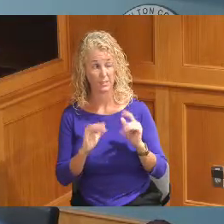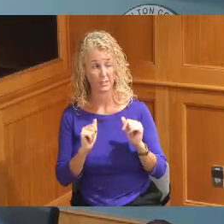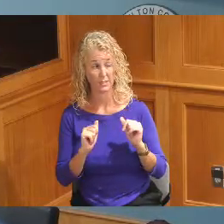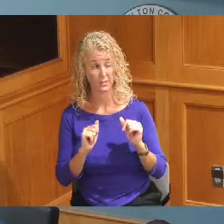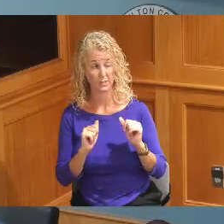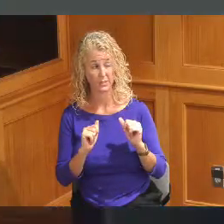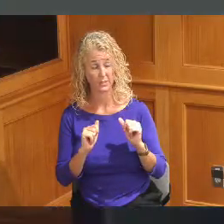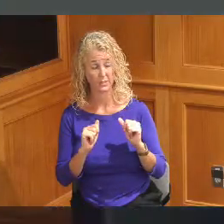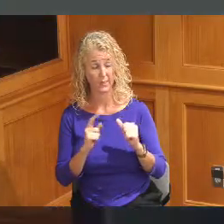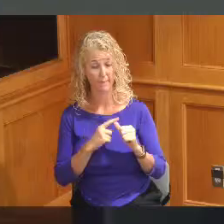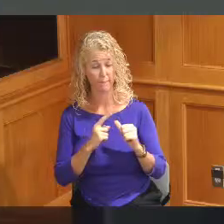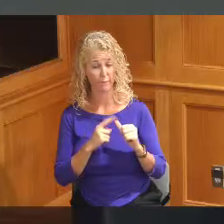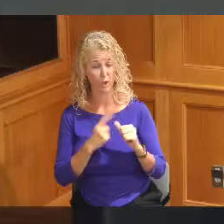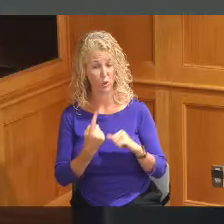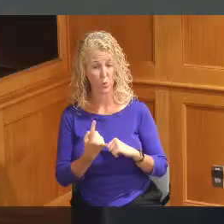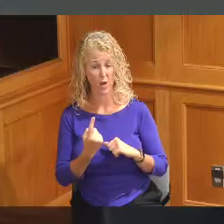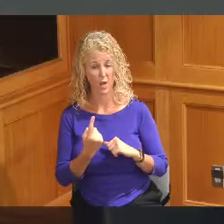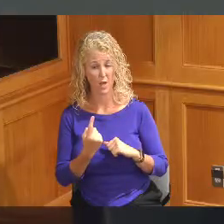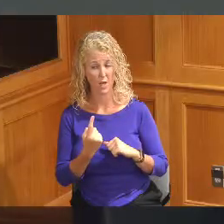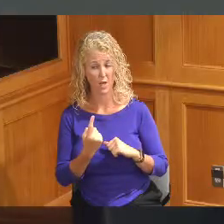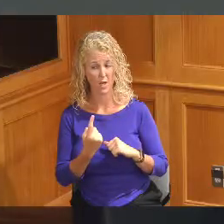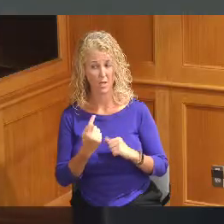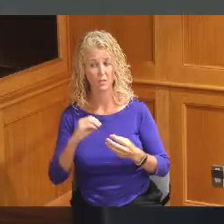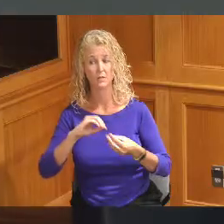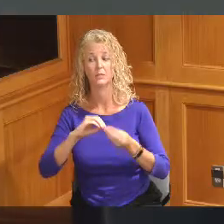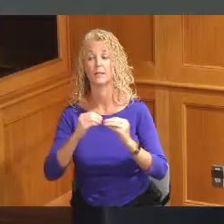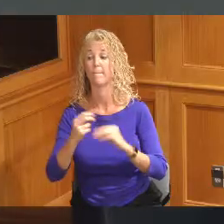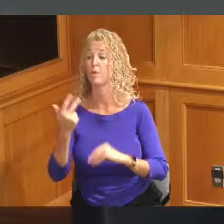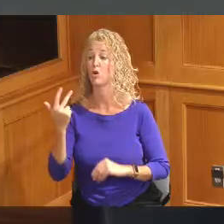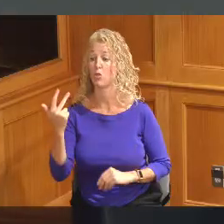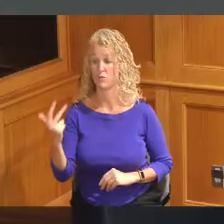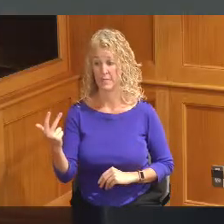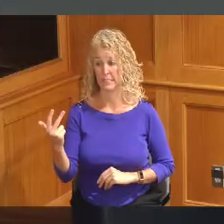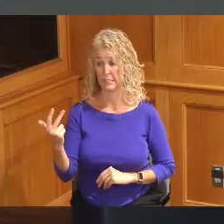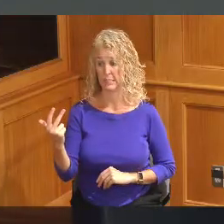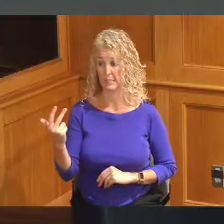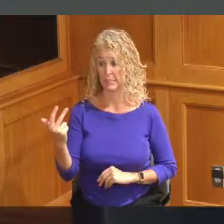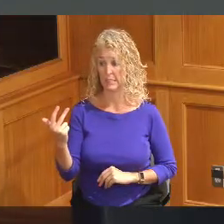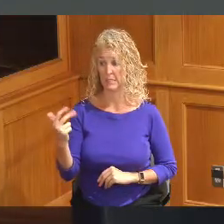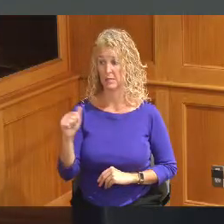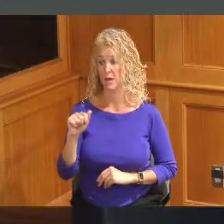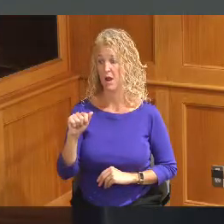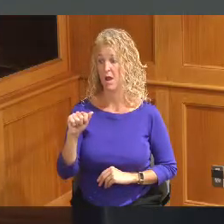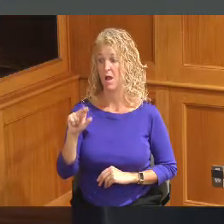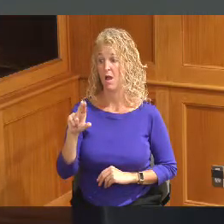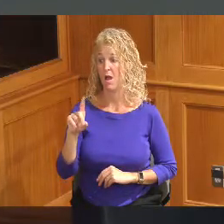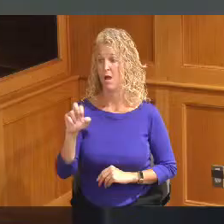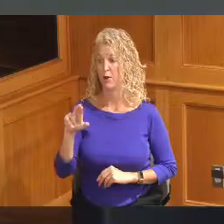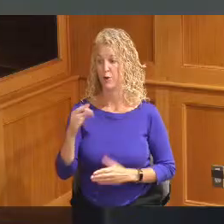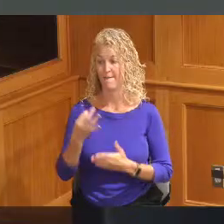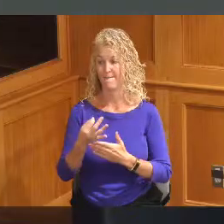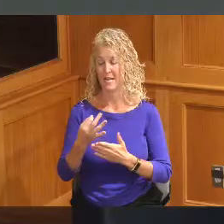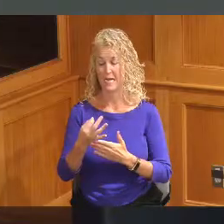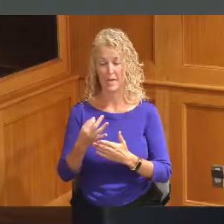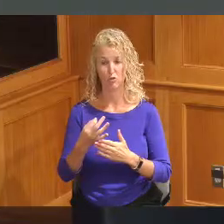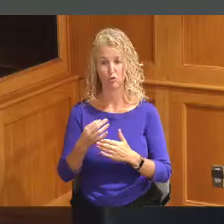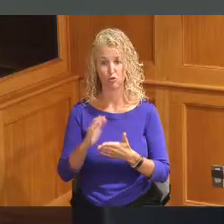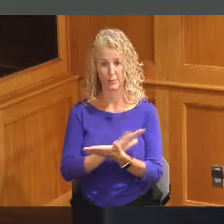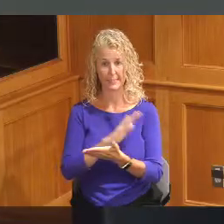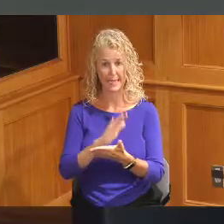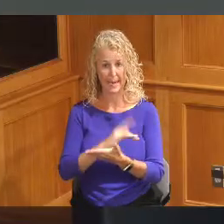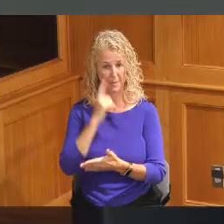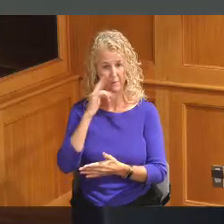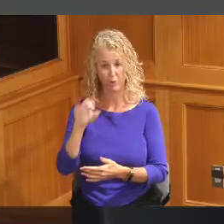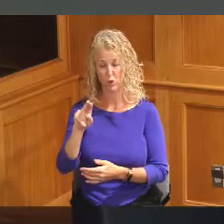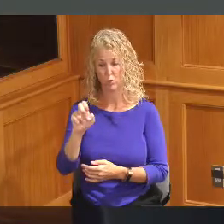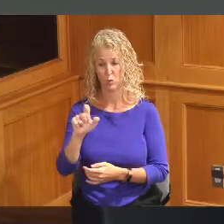The first consent agenda item, Commissioner, is item number 3. It's the auditor's financial statement of financial transactions for